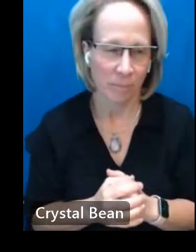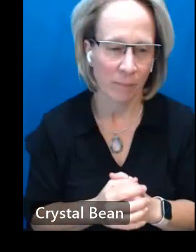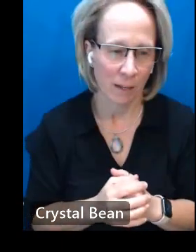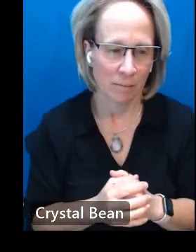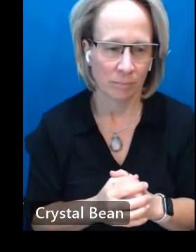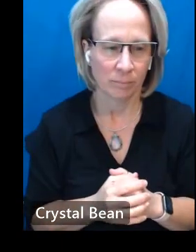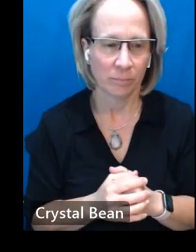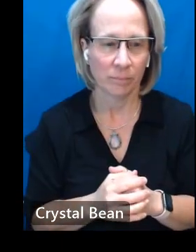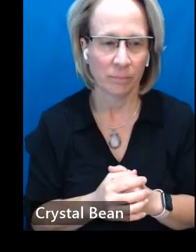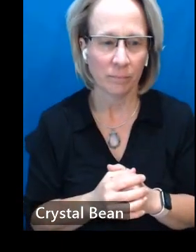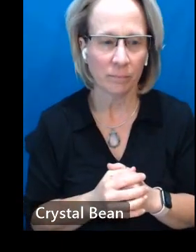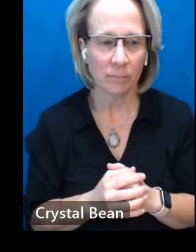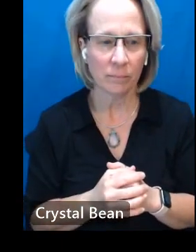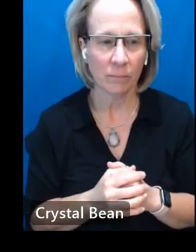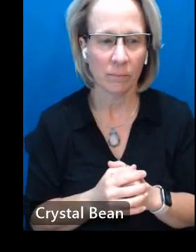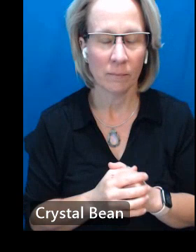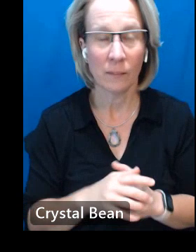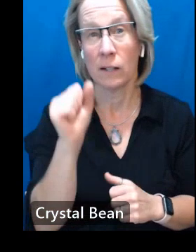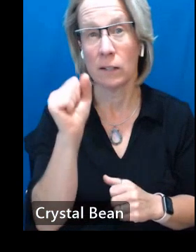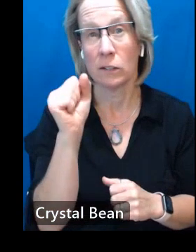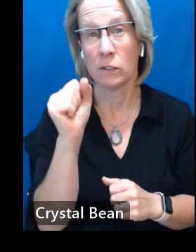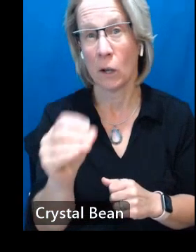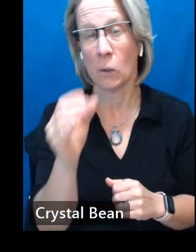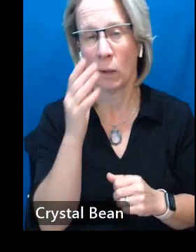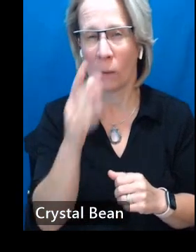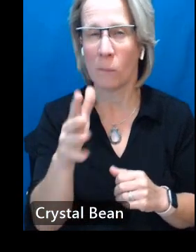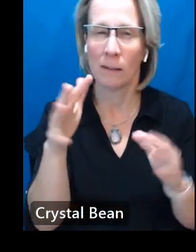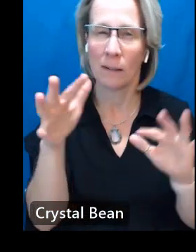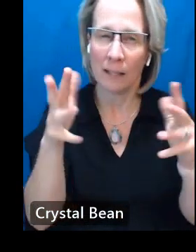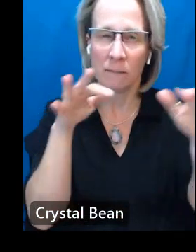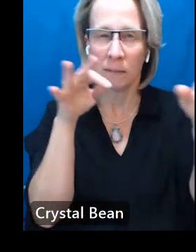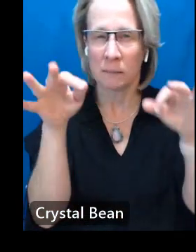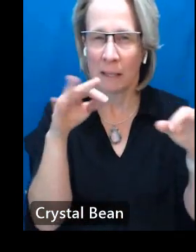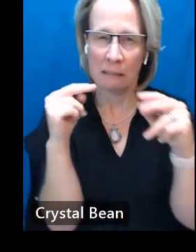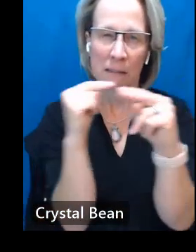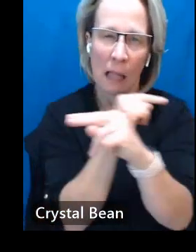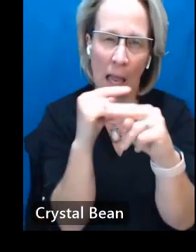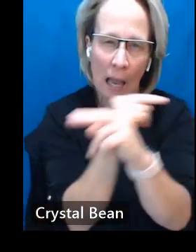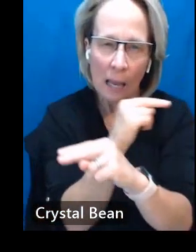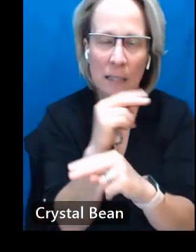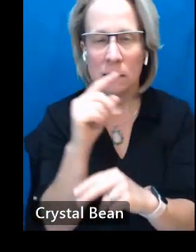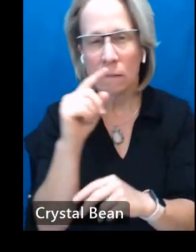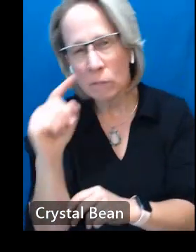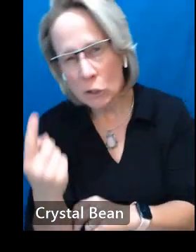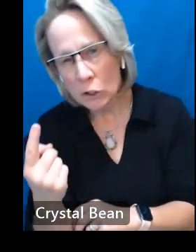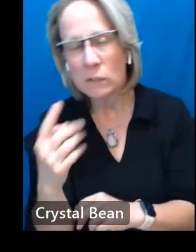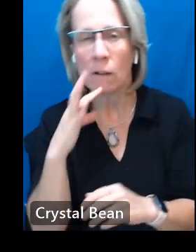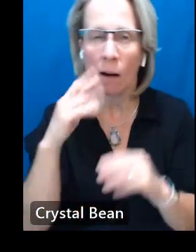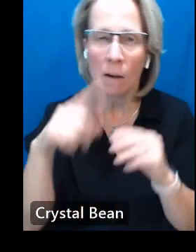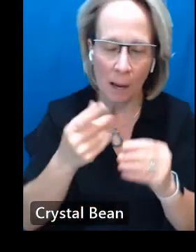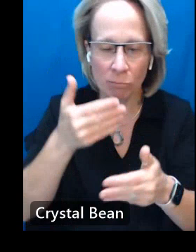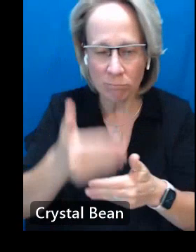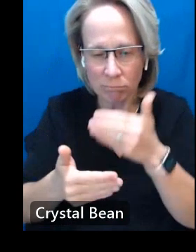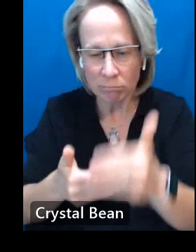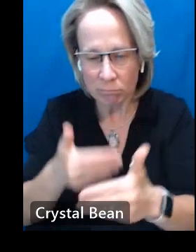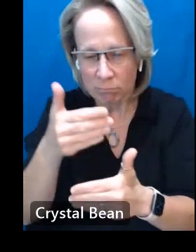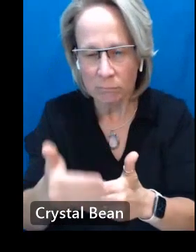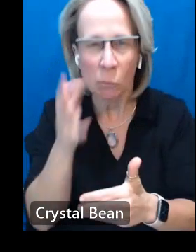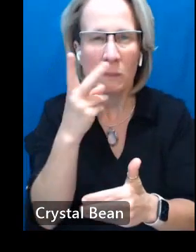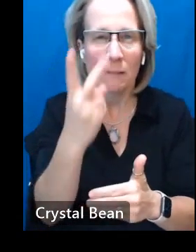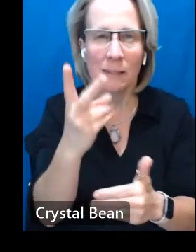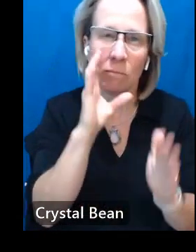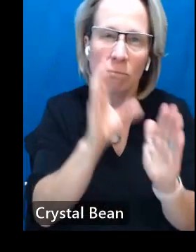So I'm going to go over the slides first, talk about all the steps in doing all this. You'll see some graphics, and